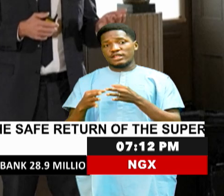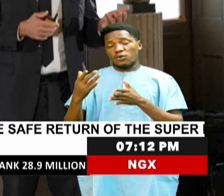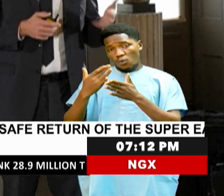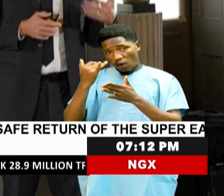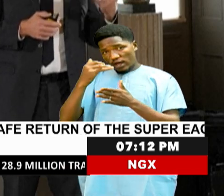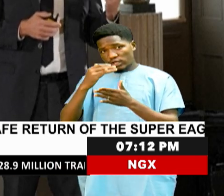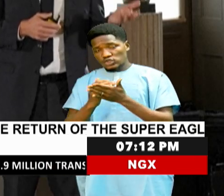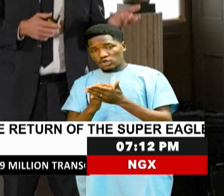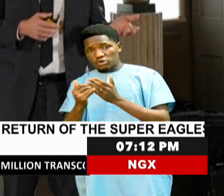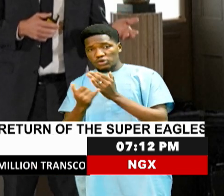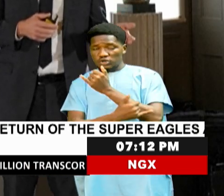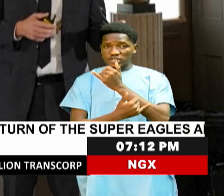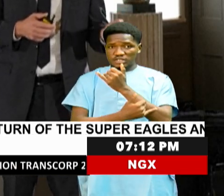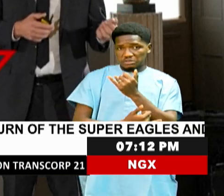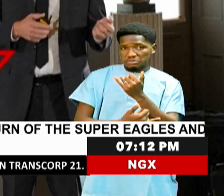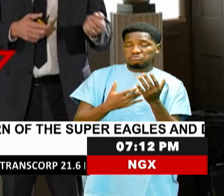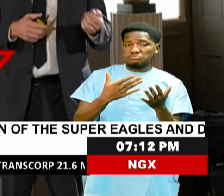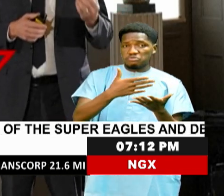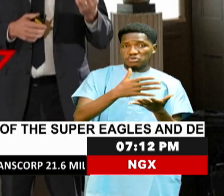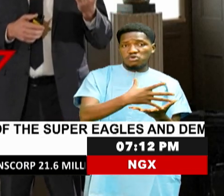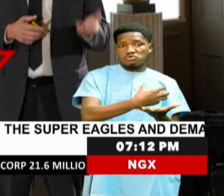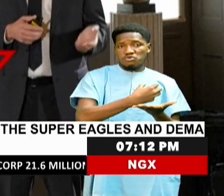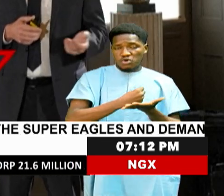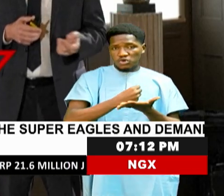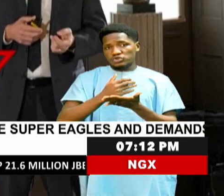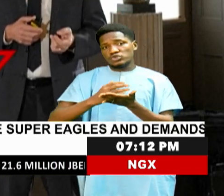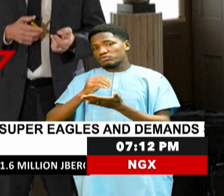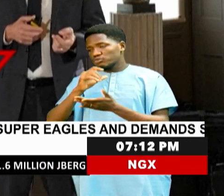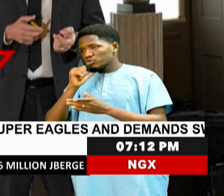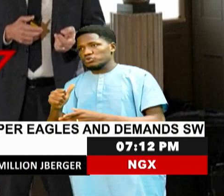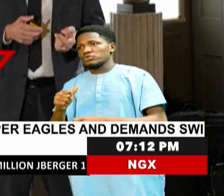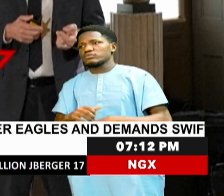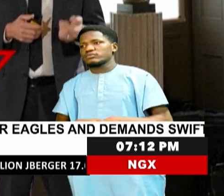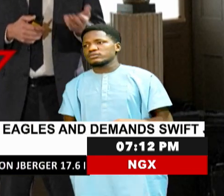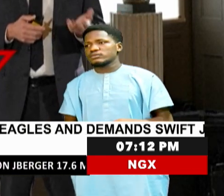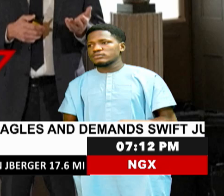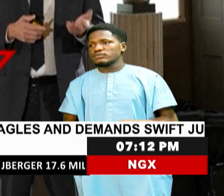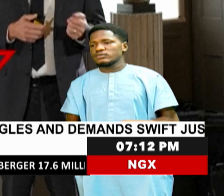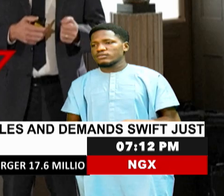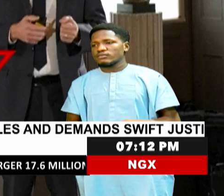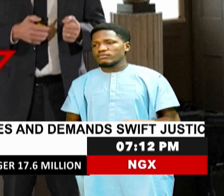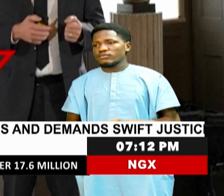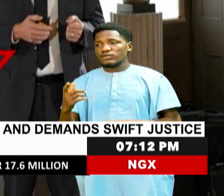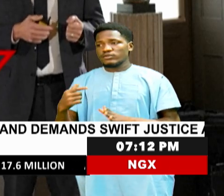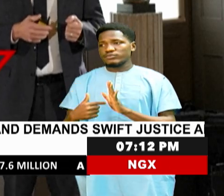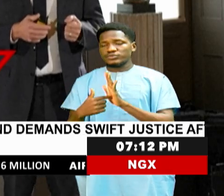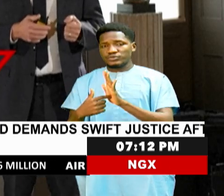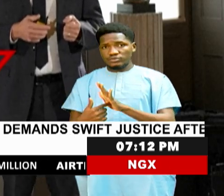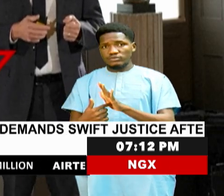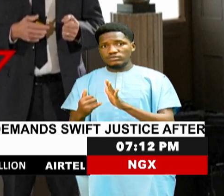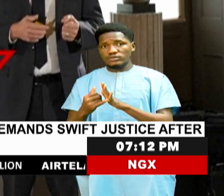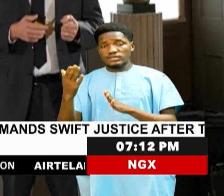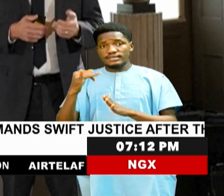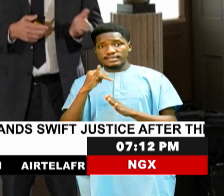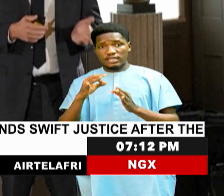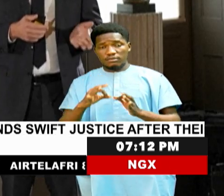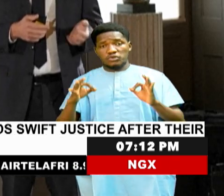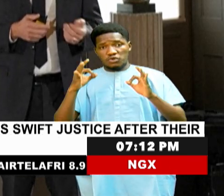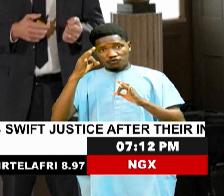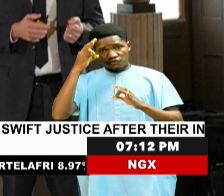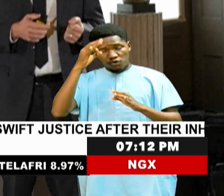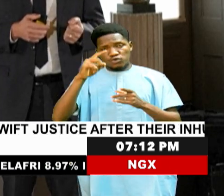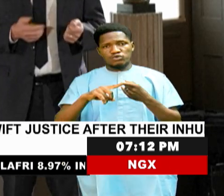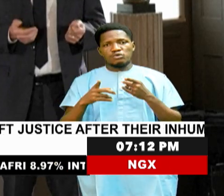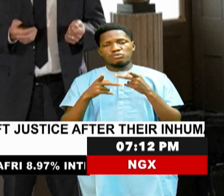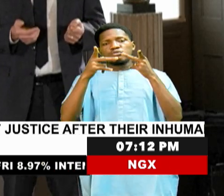us that work on promoting democracy, more inclusive institutions, is an important way forward for promoting economic